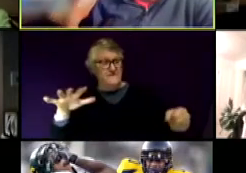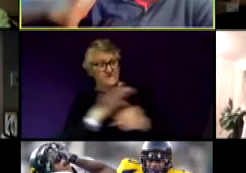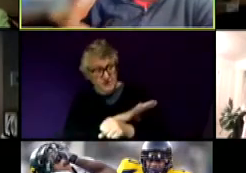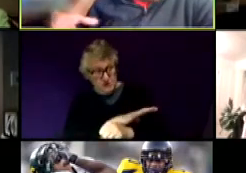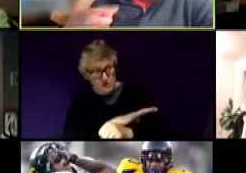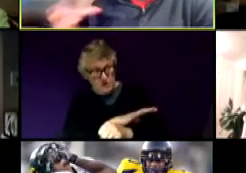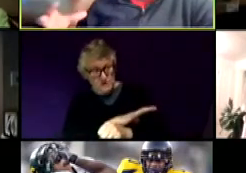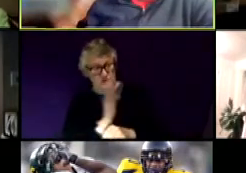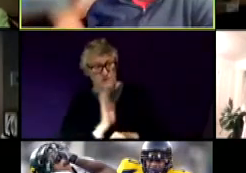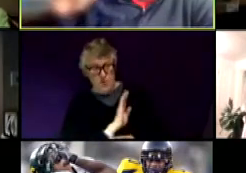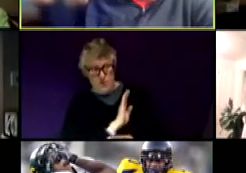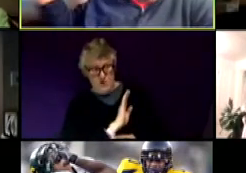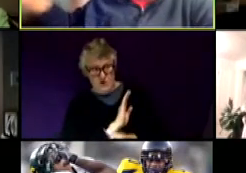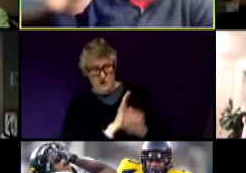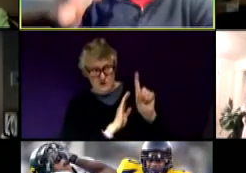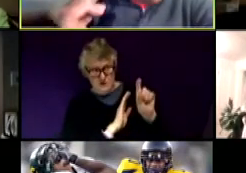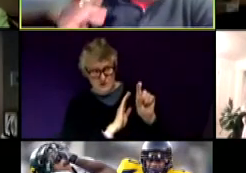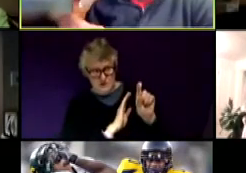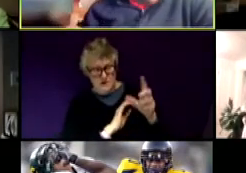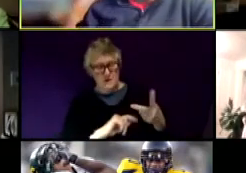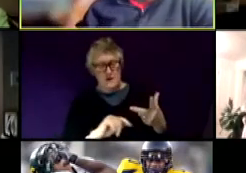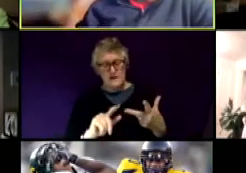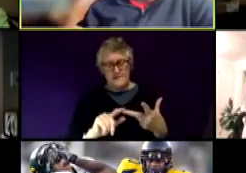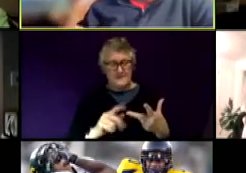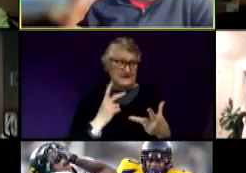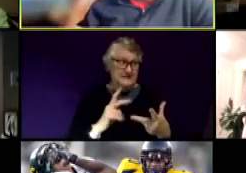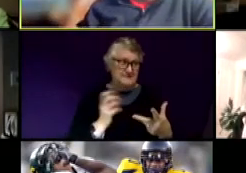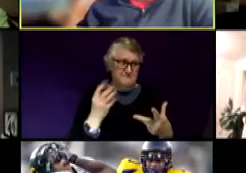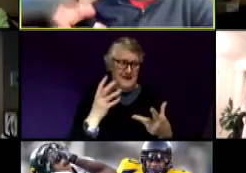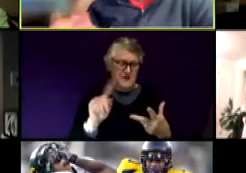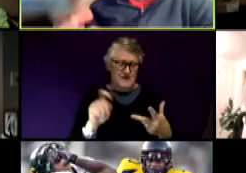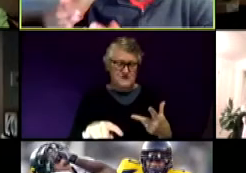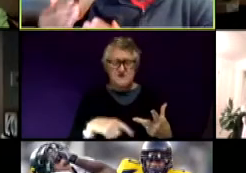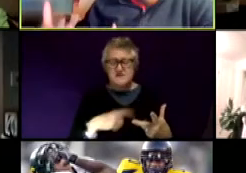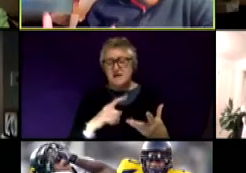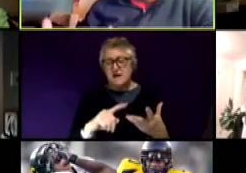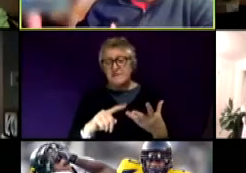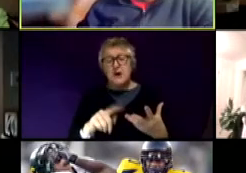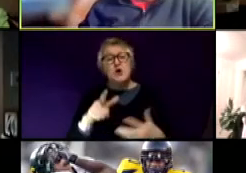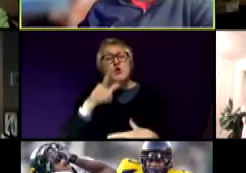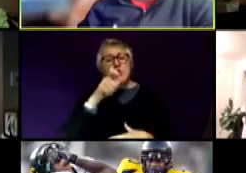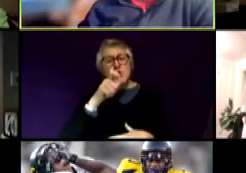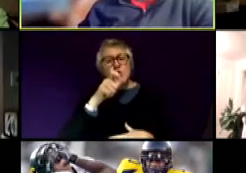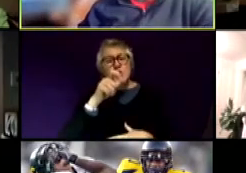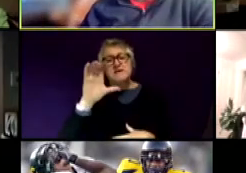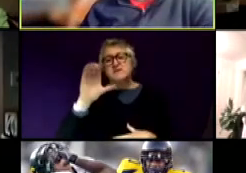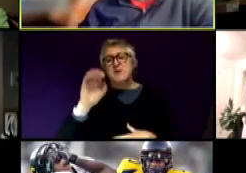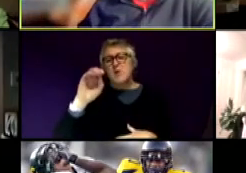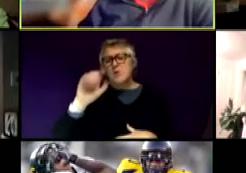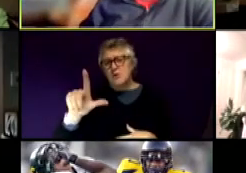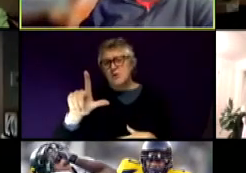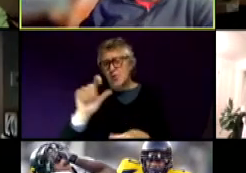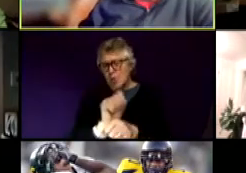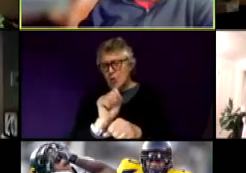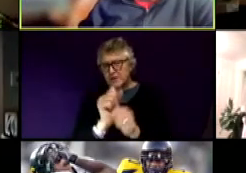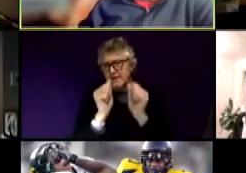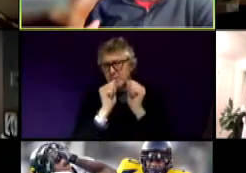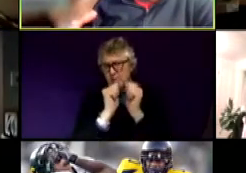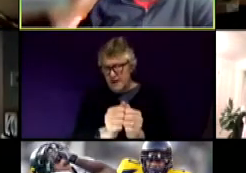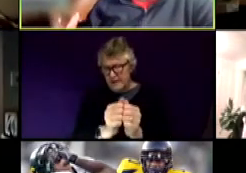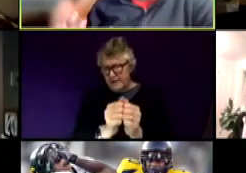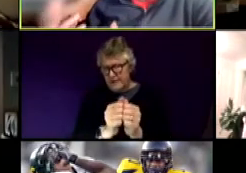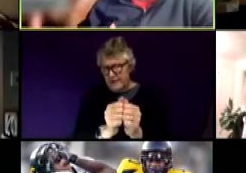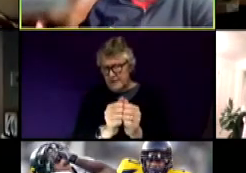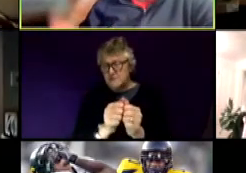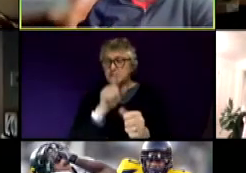with? See all these questions. Who is COCO working with PCCEP to make sure that they are holding these town halls accordingly, and